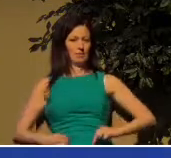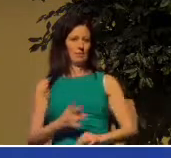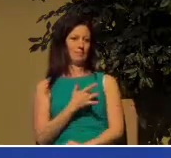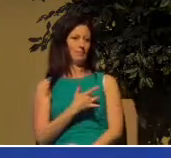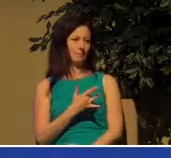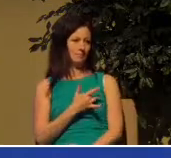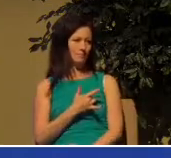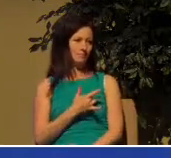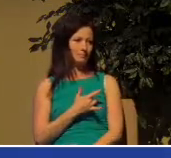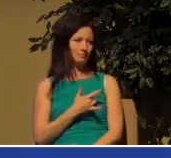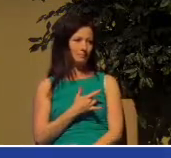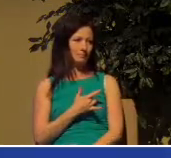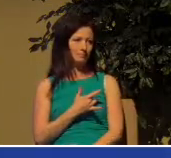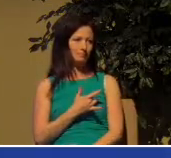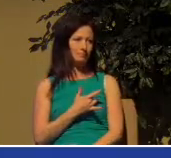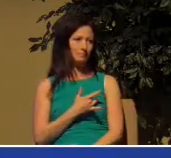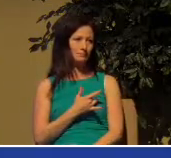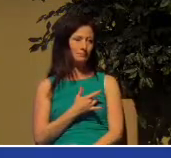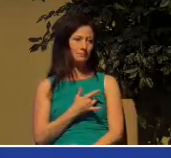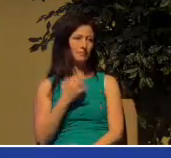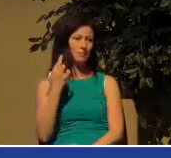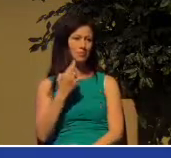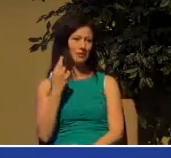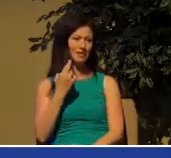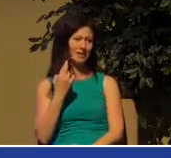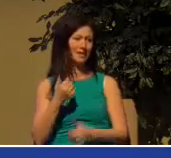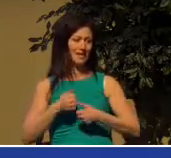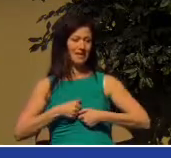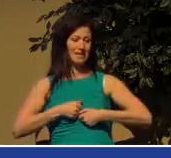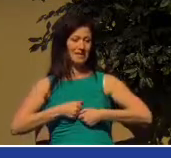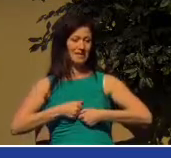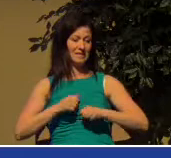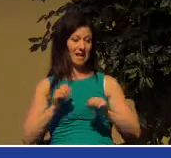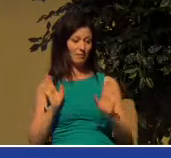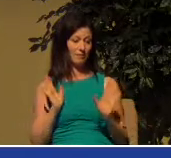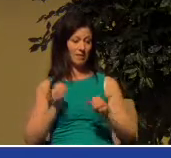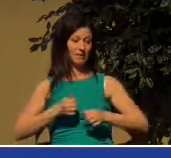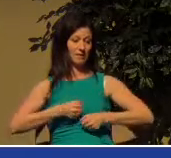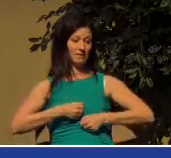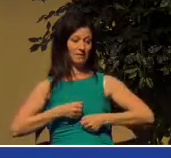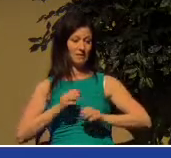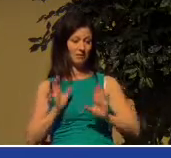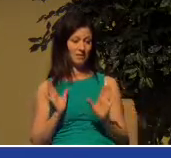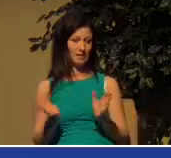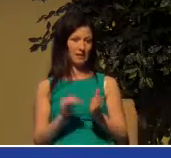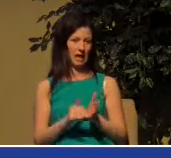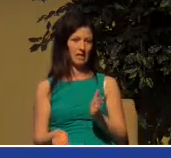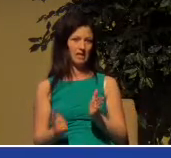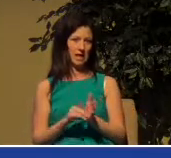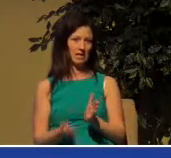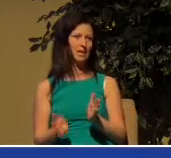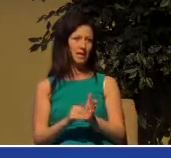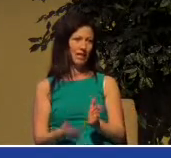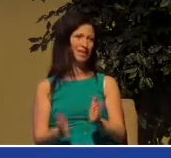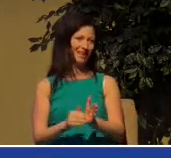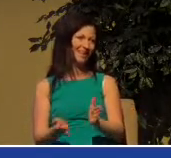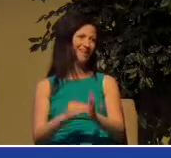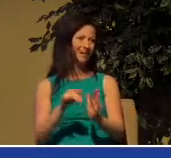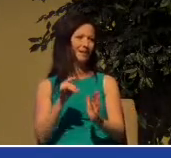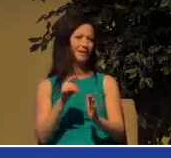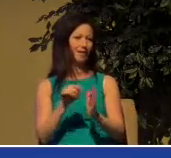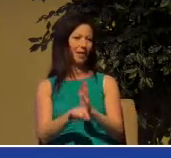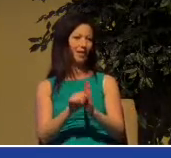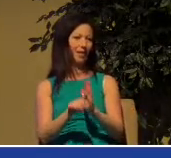the sacrifices have to be repeated again and again. So in the book of Hebrews, this is